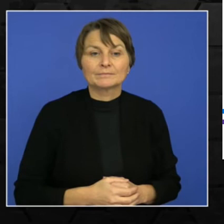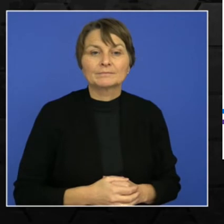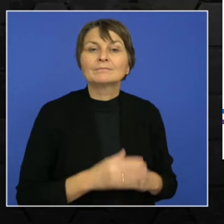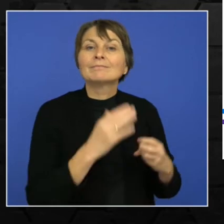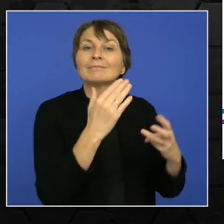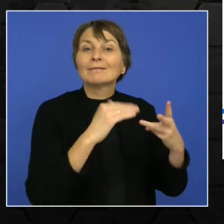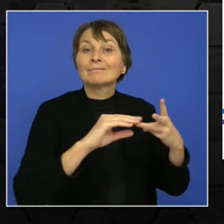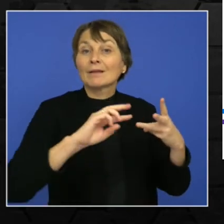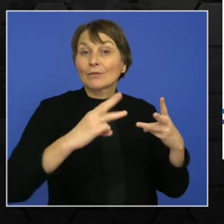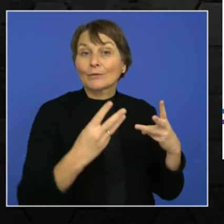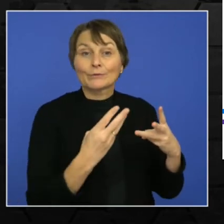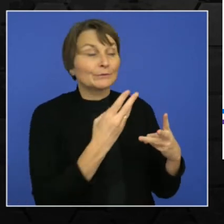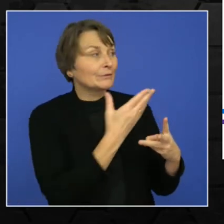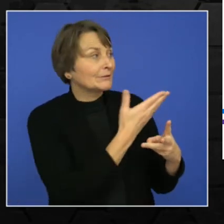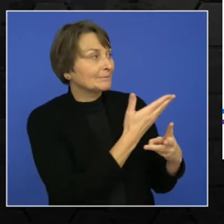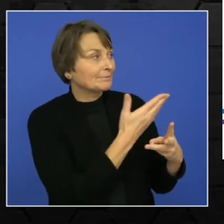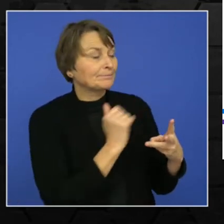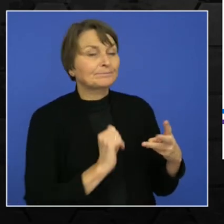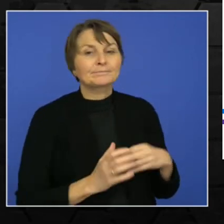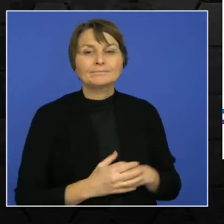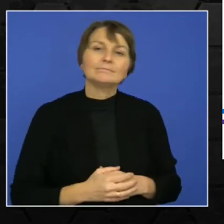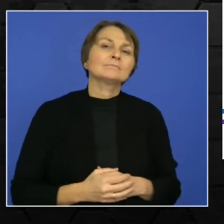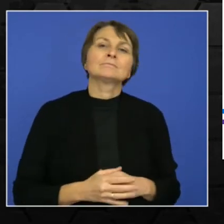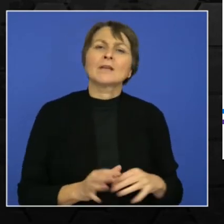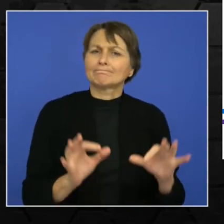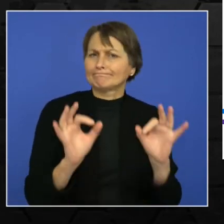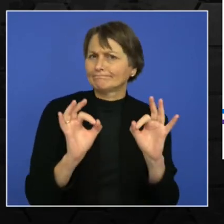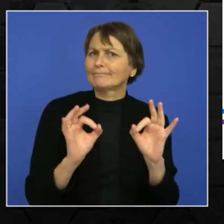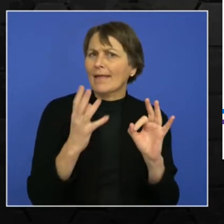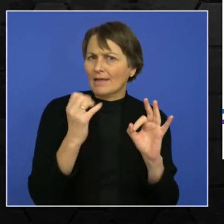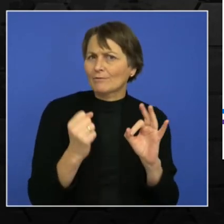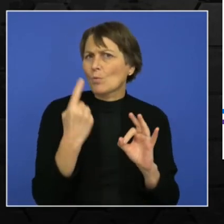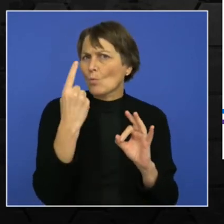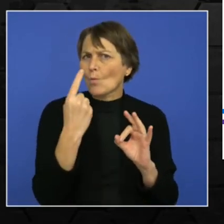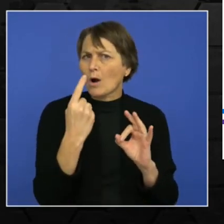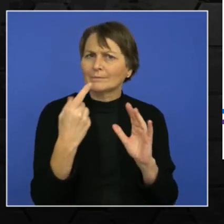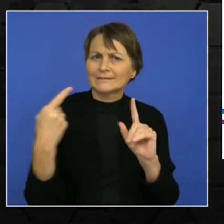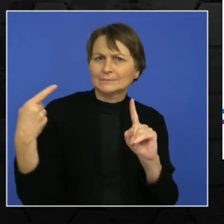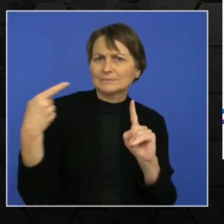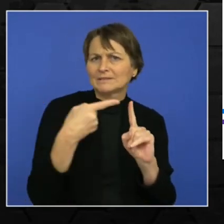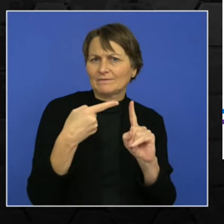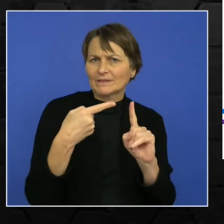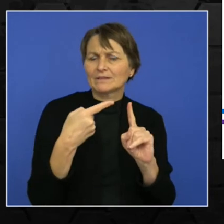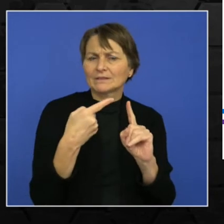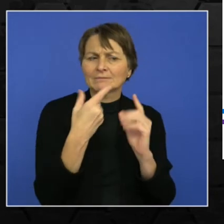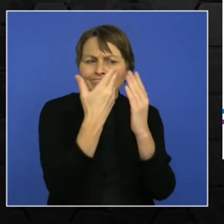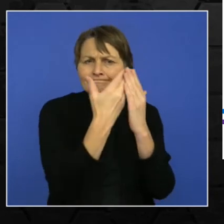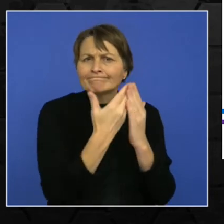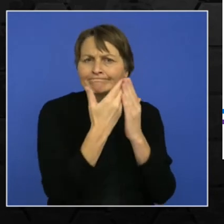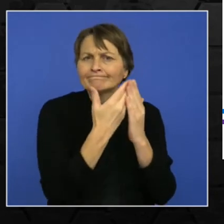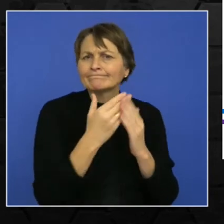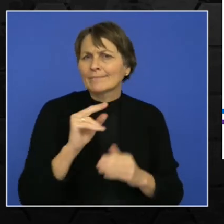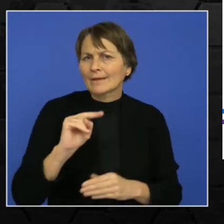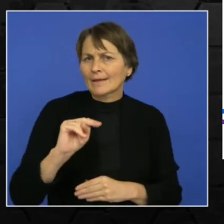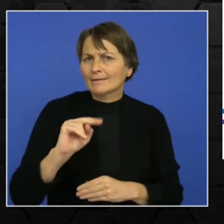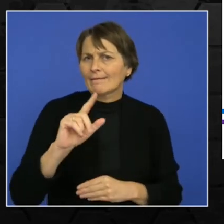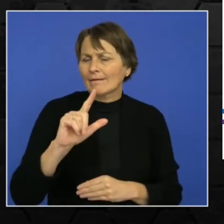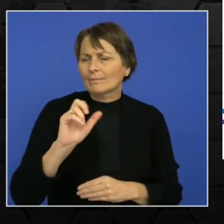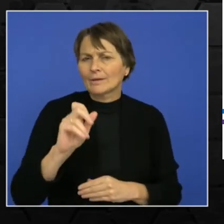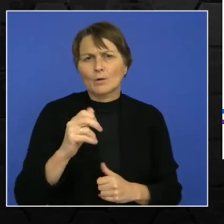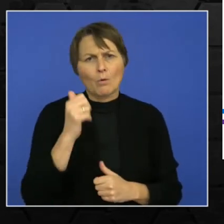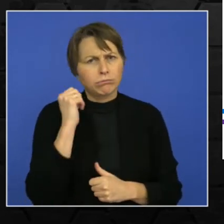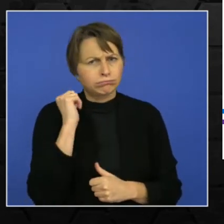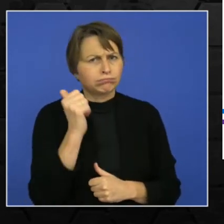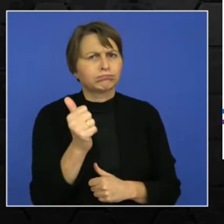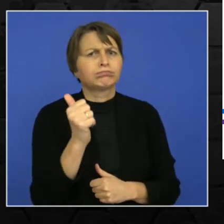IntelliPath. They have a NLP course as well. I would highly recommend it. They have spent a lot of time. Like